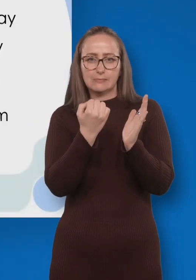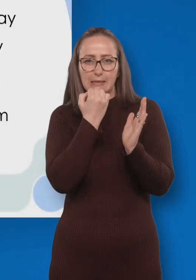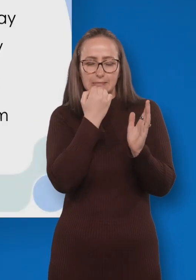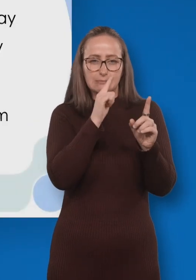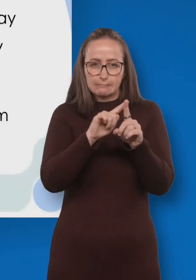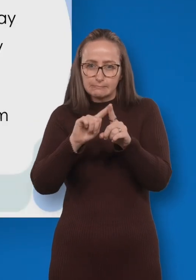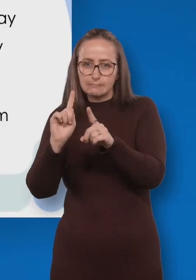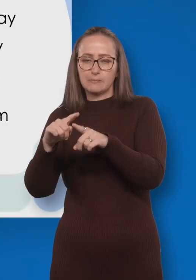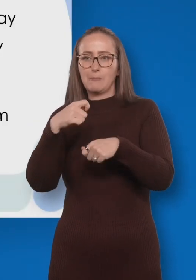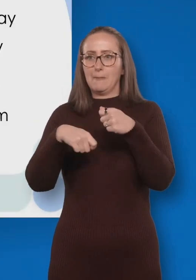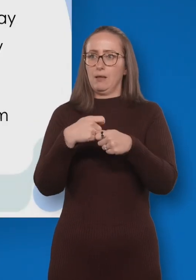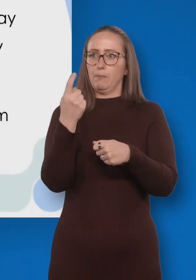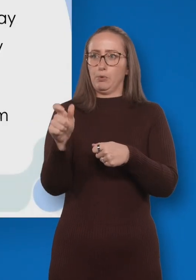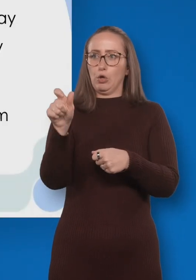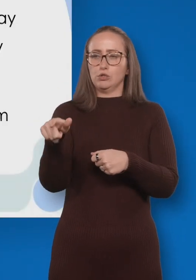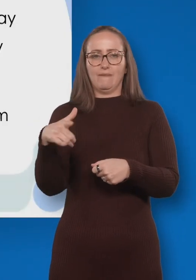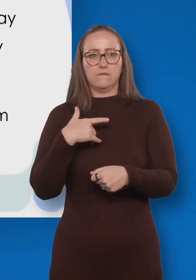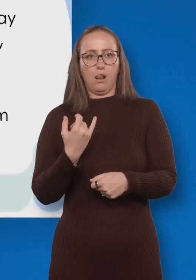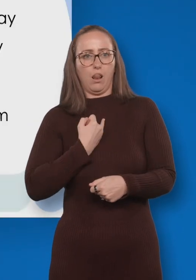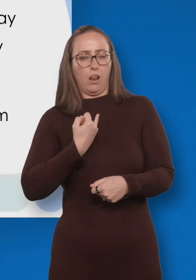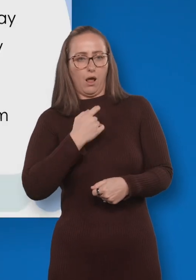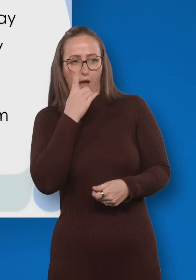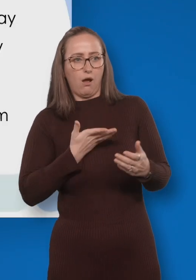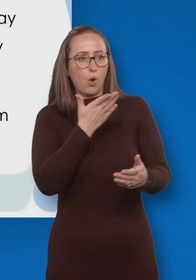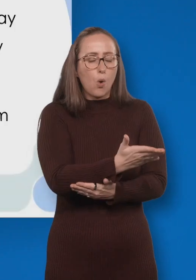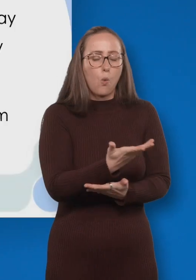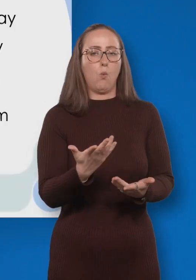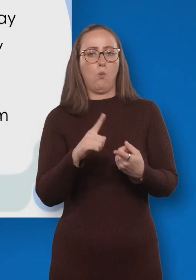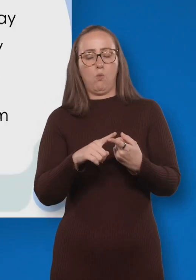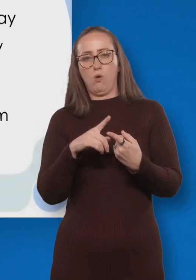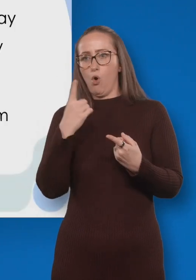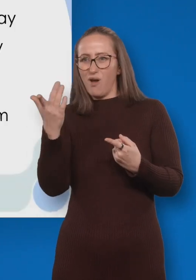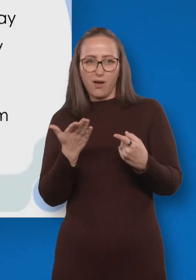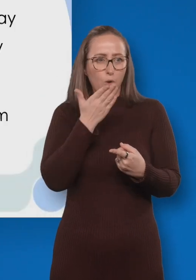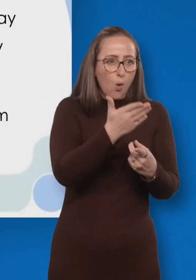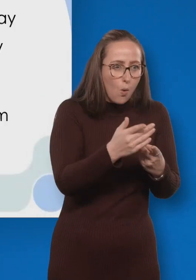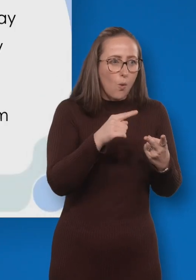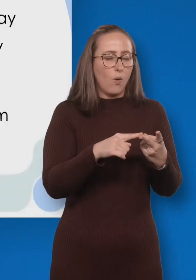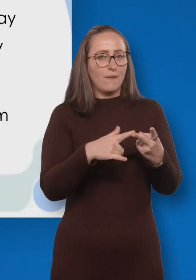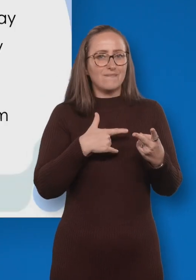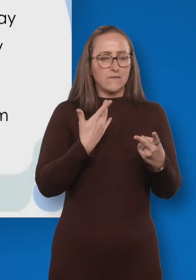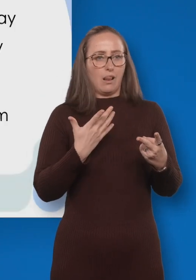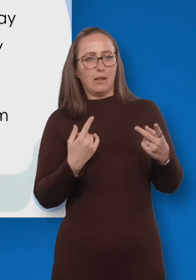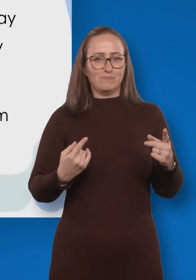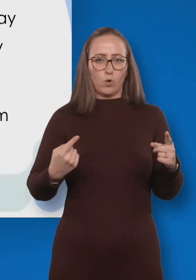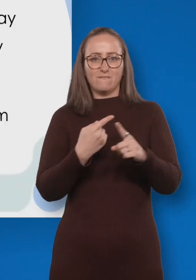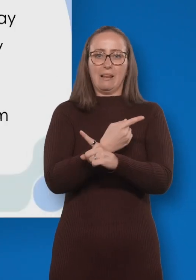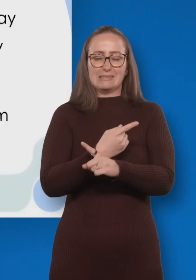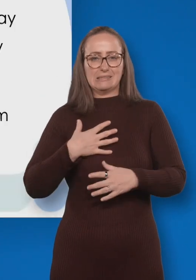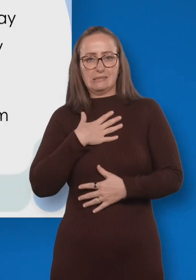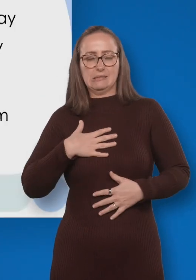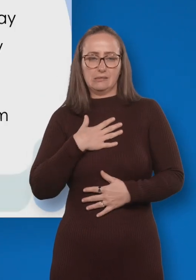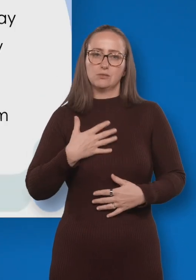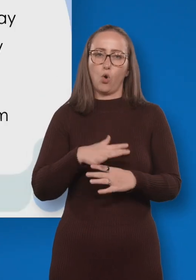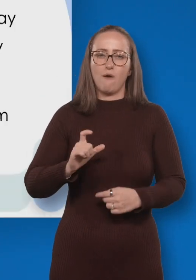where it might make people feel bad that they can't come, or that they come and then they feel conflicted or don't feel very